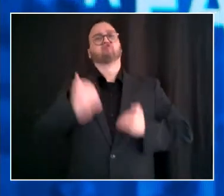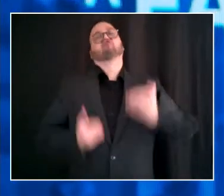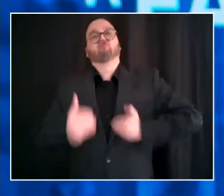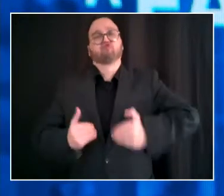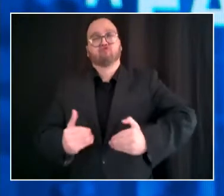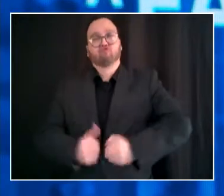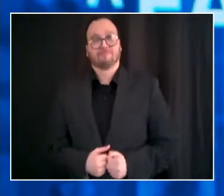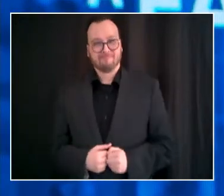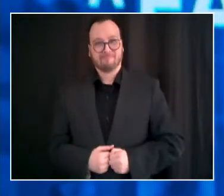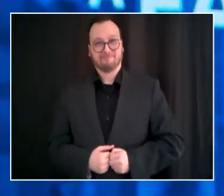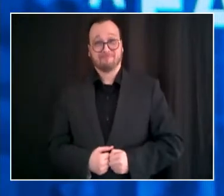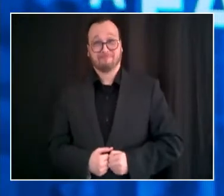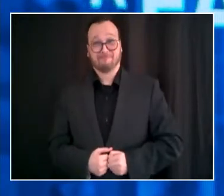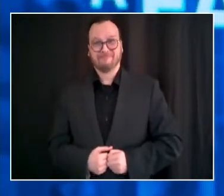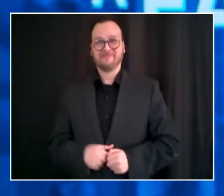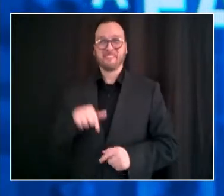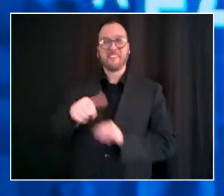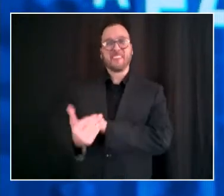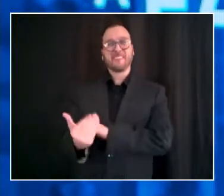morning,